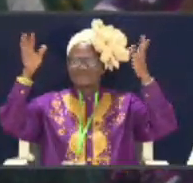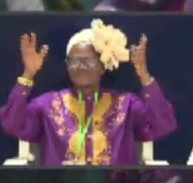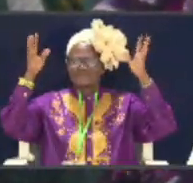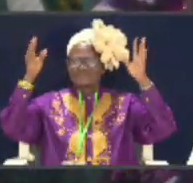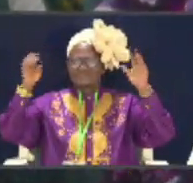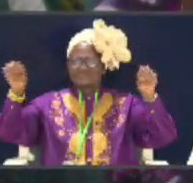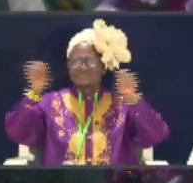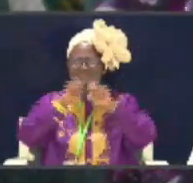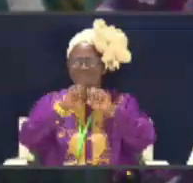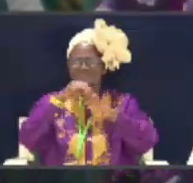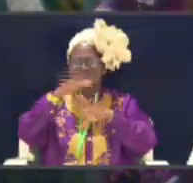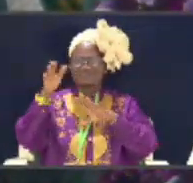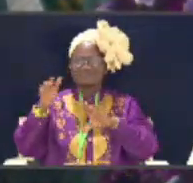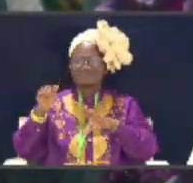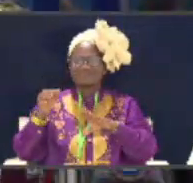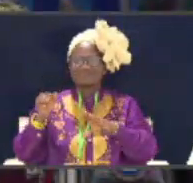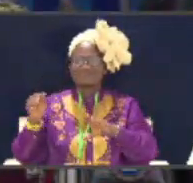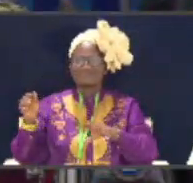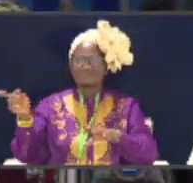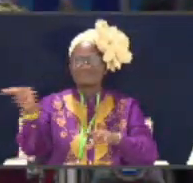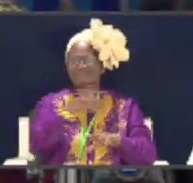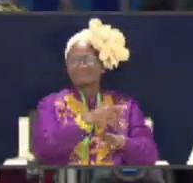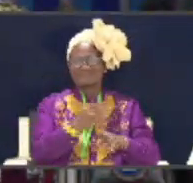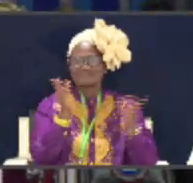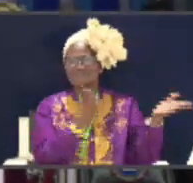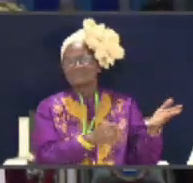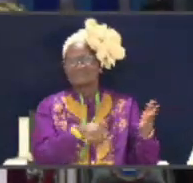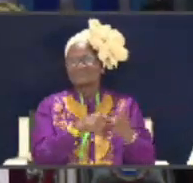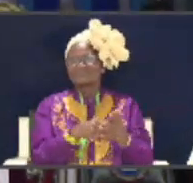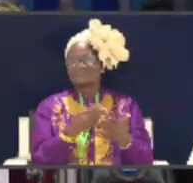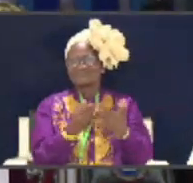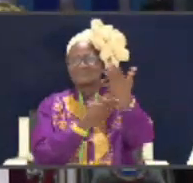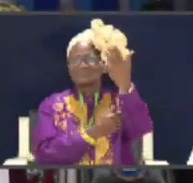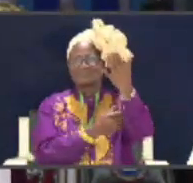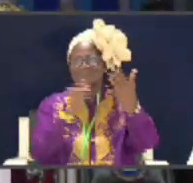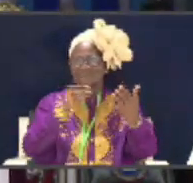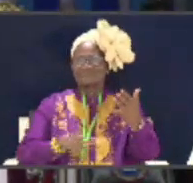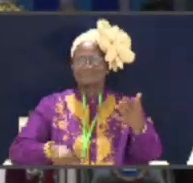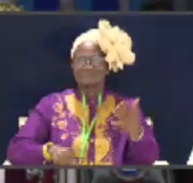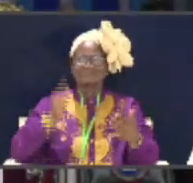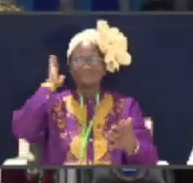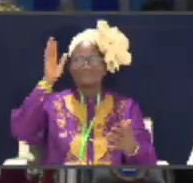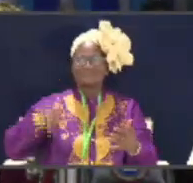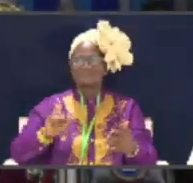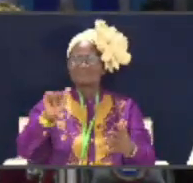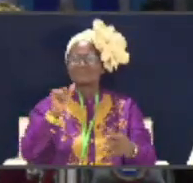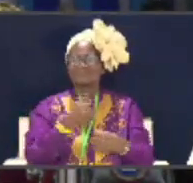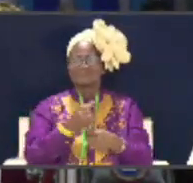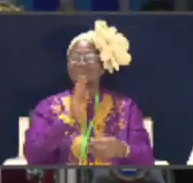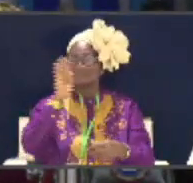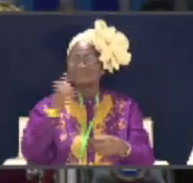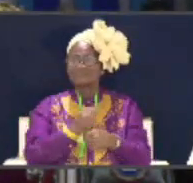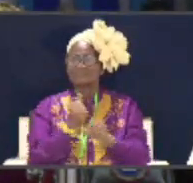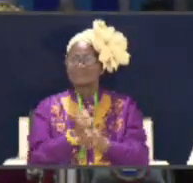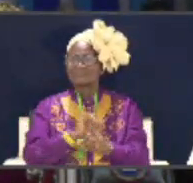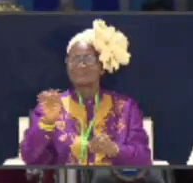Even after we have left this morning, now they will still be staying behind to make sure they tidy up everything. I